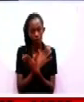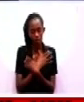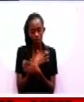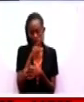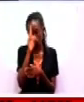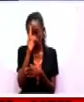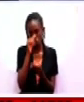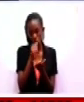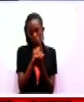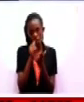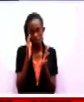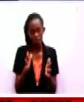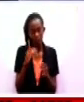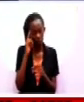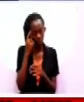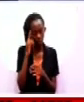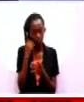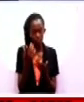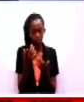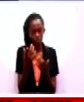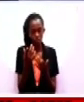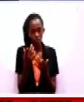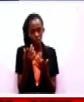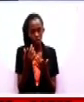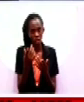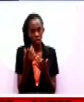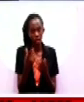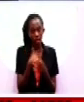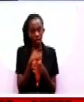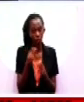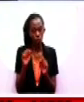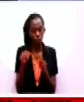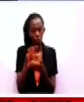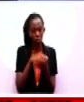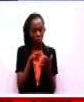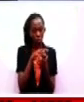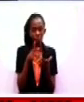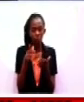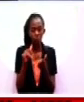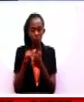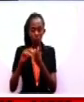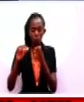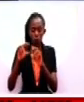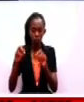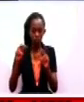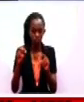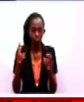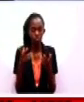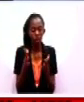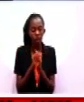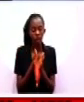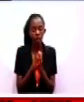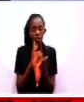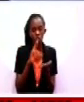officers I think there is likely Hood of him interfer with the investigation and the